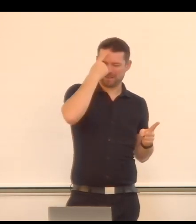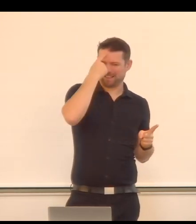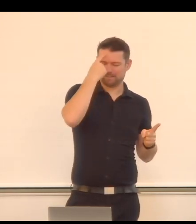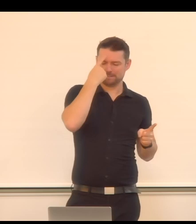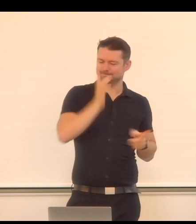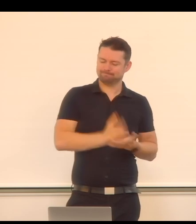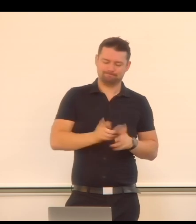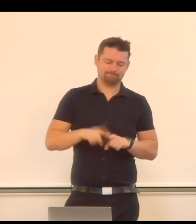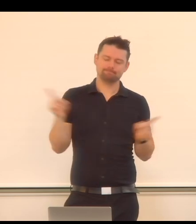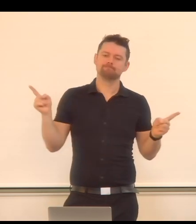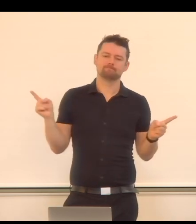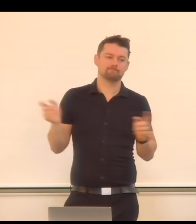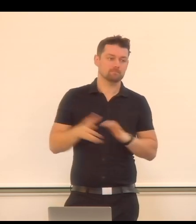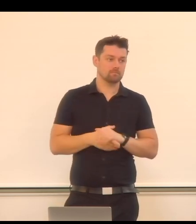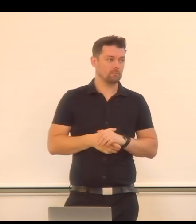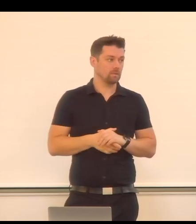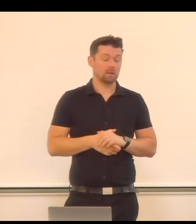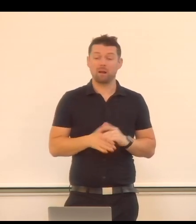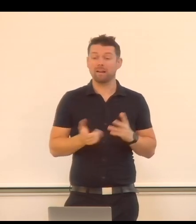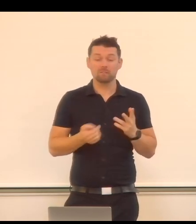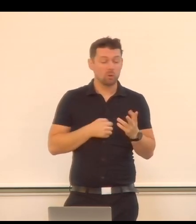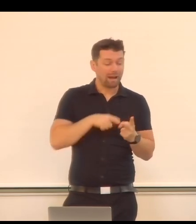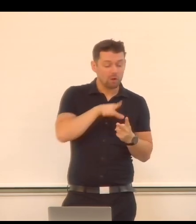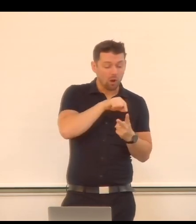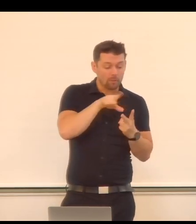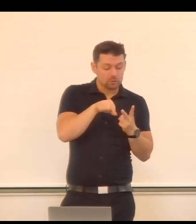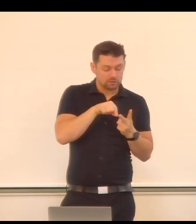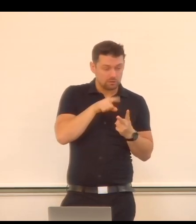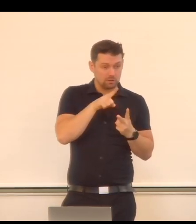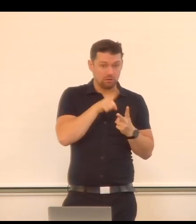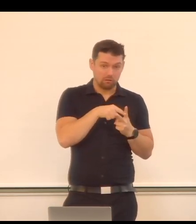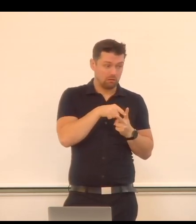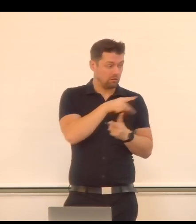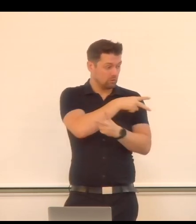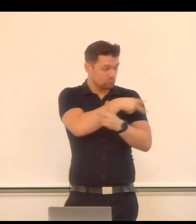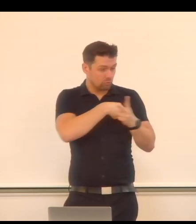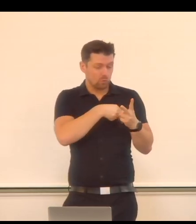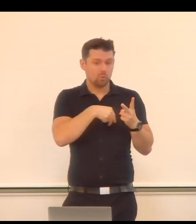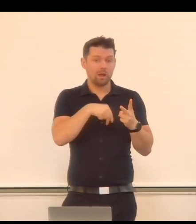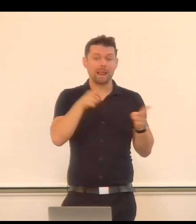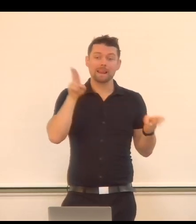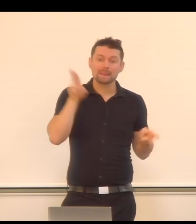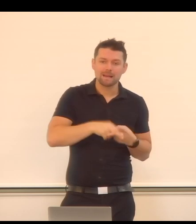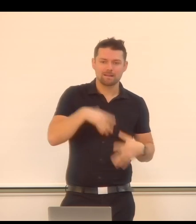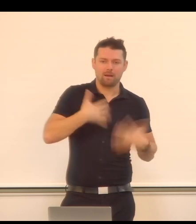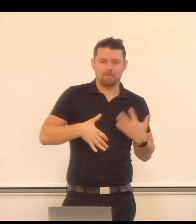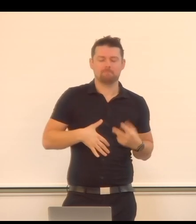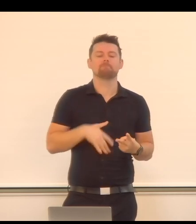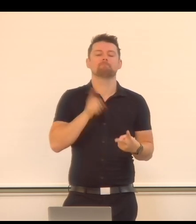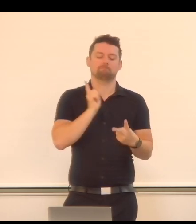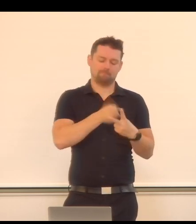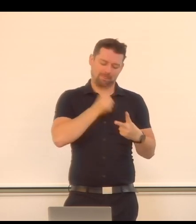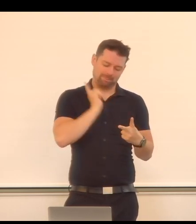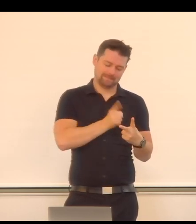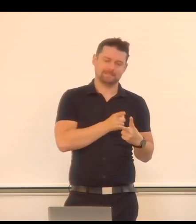is now. But yeah, if you've got another option to put the crew in less harm's way, then you take that option.